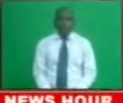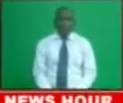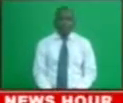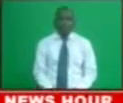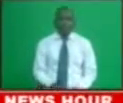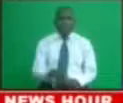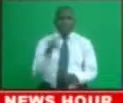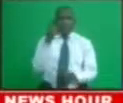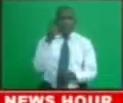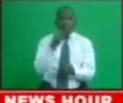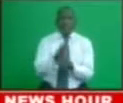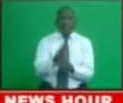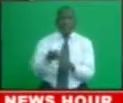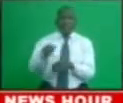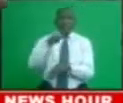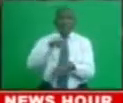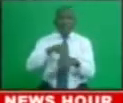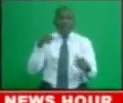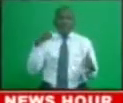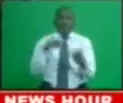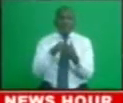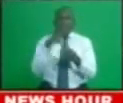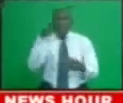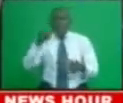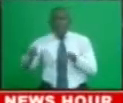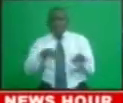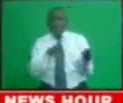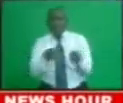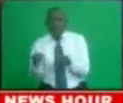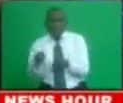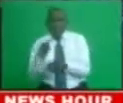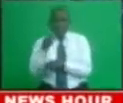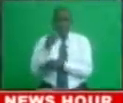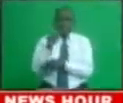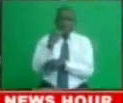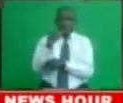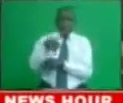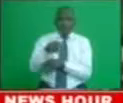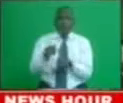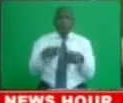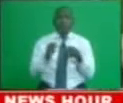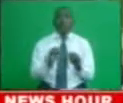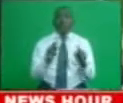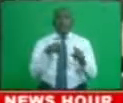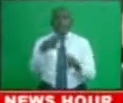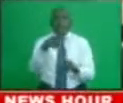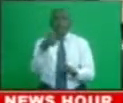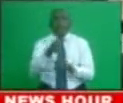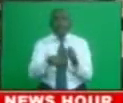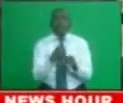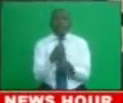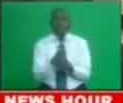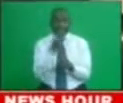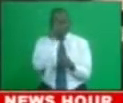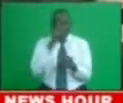The one-year-old National Anti-Corruption Action Plan, NACAP, gives a roadmap for the next 10 years.